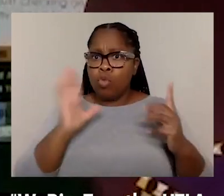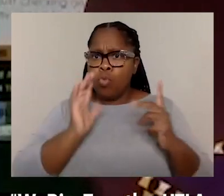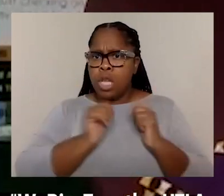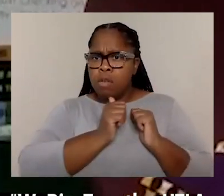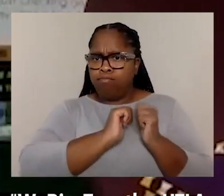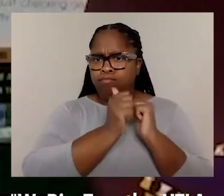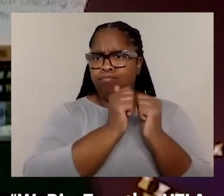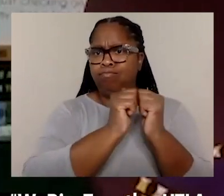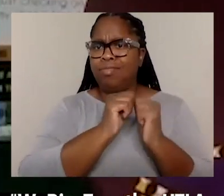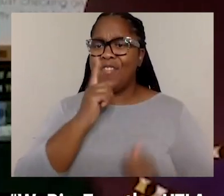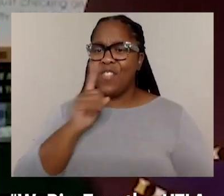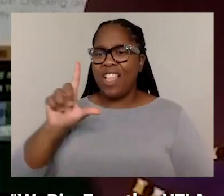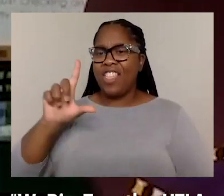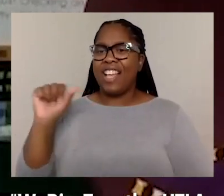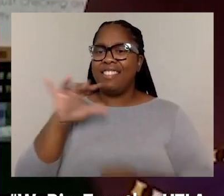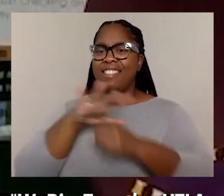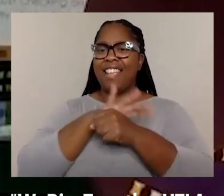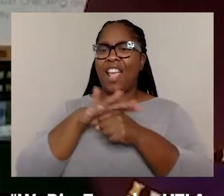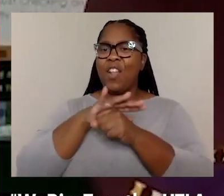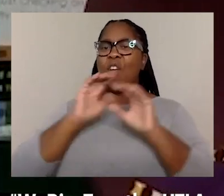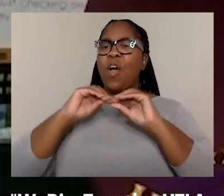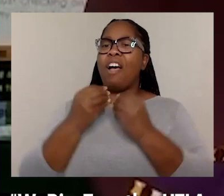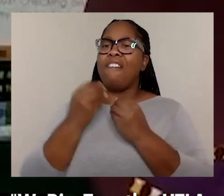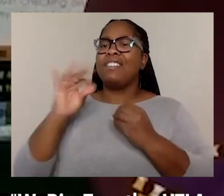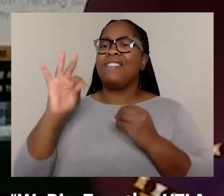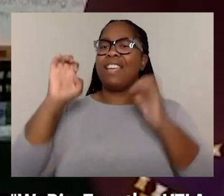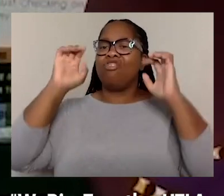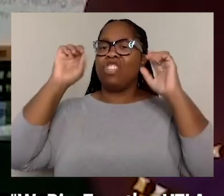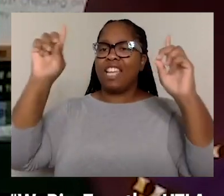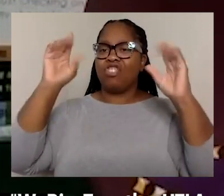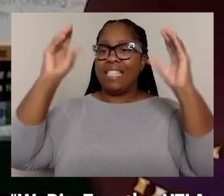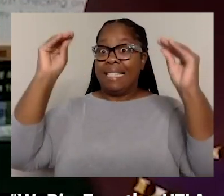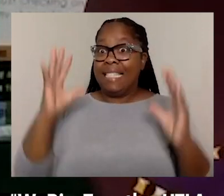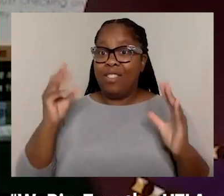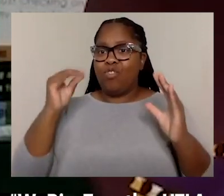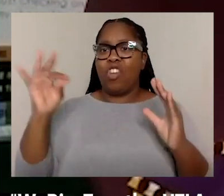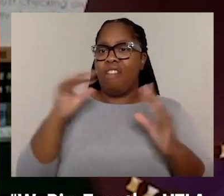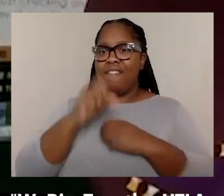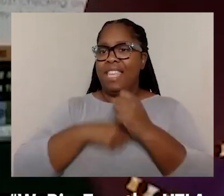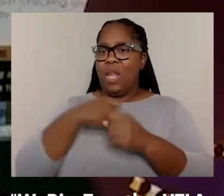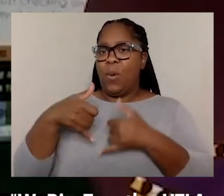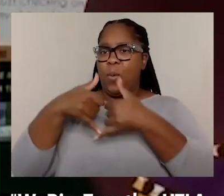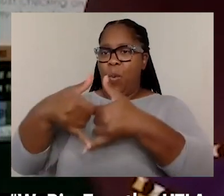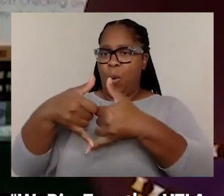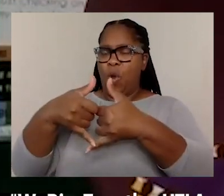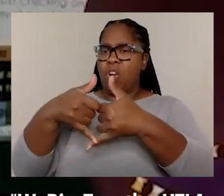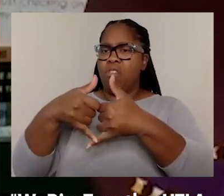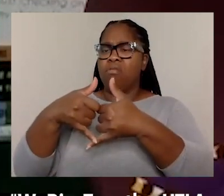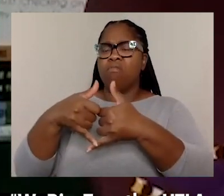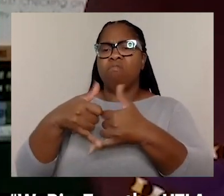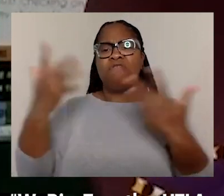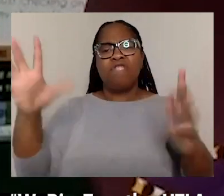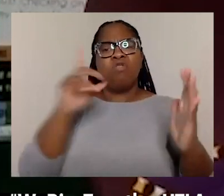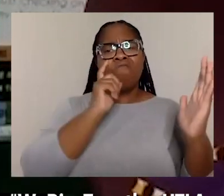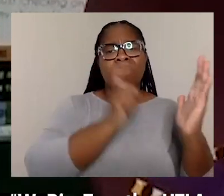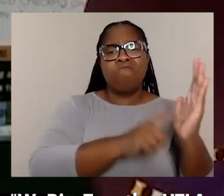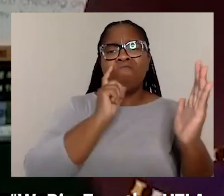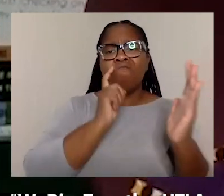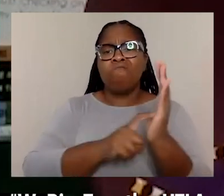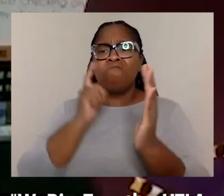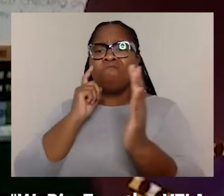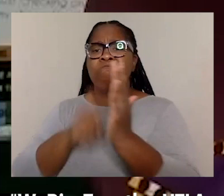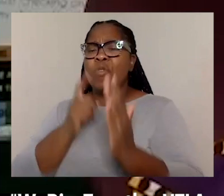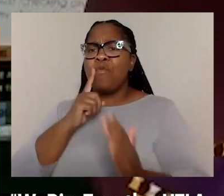the Los Angeles County Office of Education Teacher of the Year. They have been recognized for their